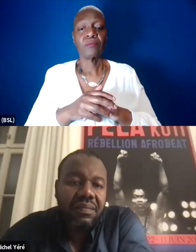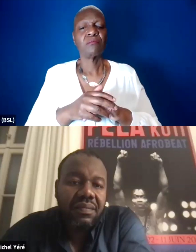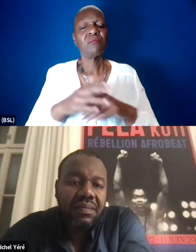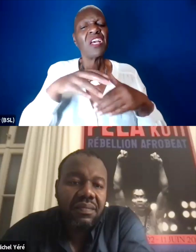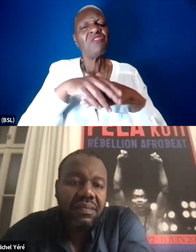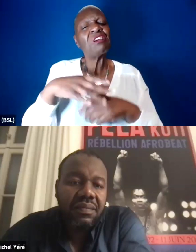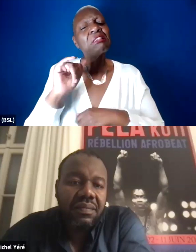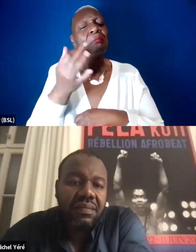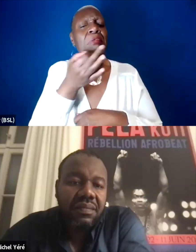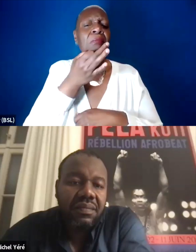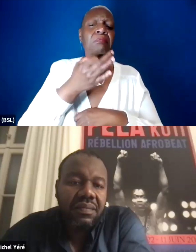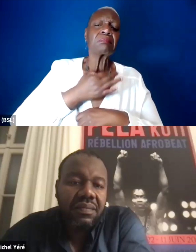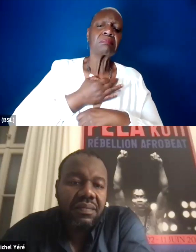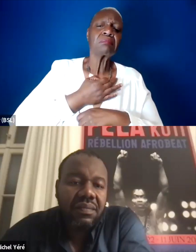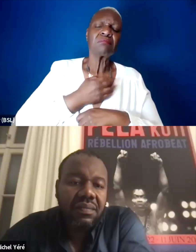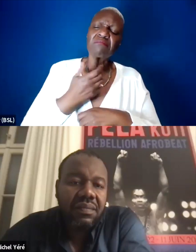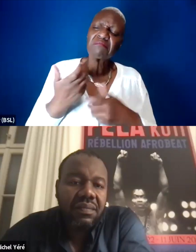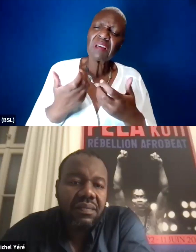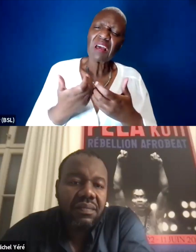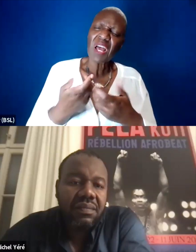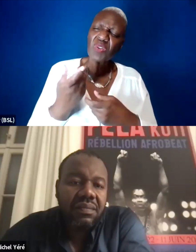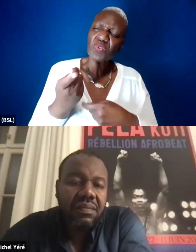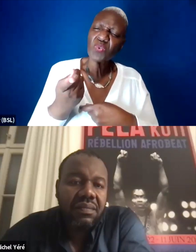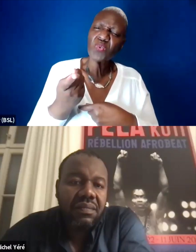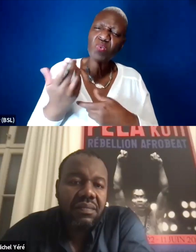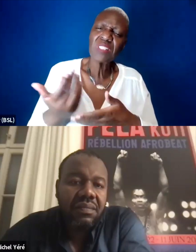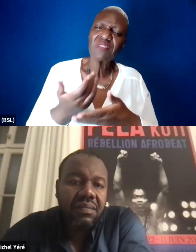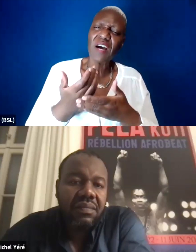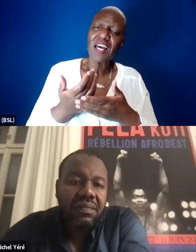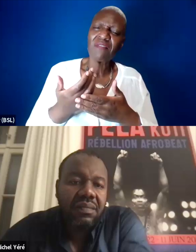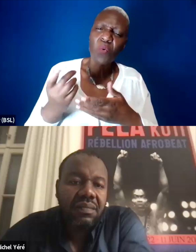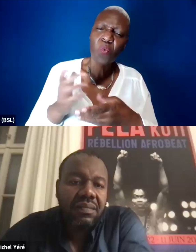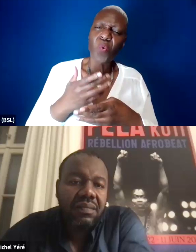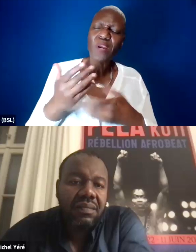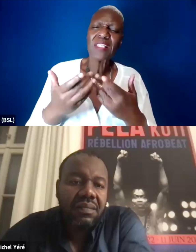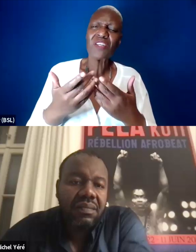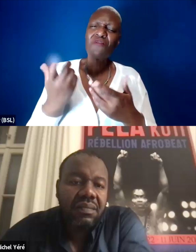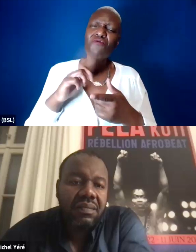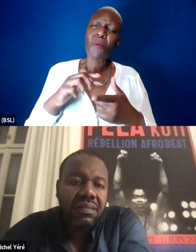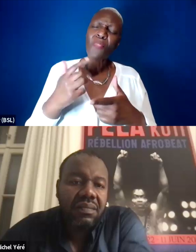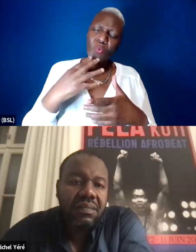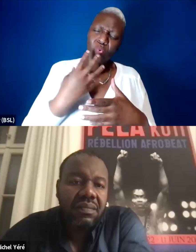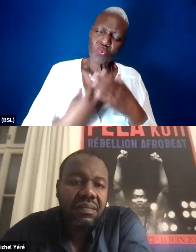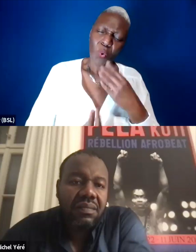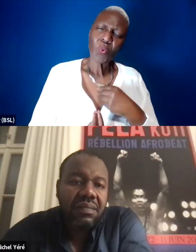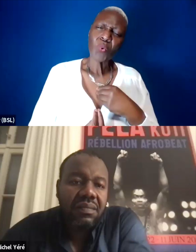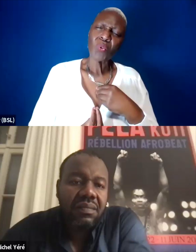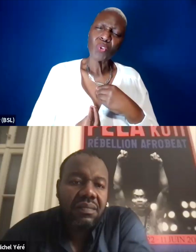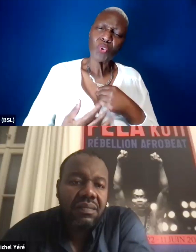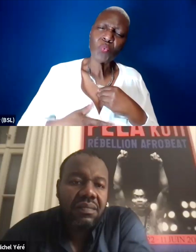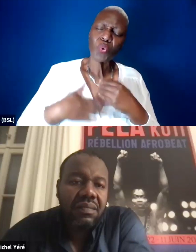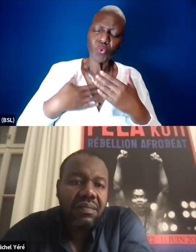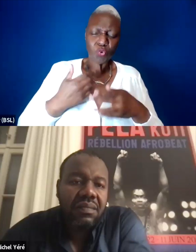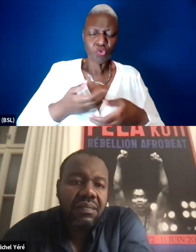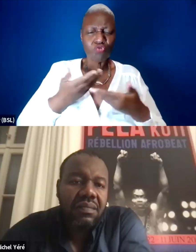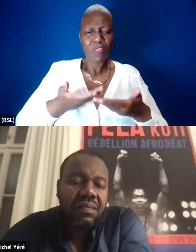Friends sometimes ask me, how is it that you can survive and always from the depths of your soul yearn to give strength